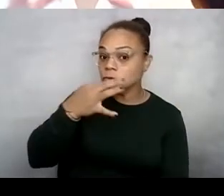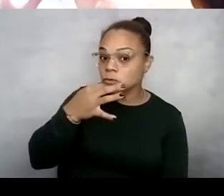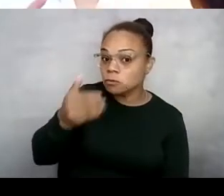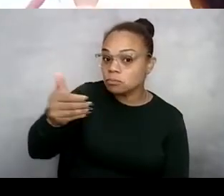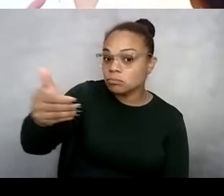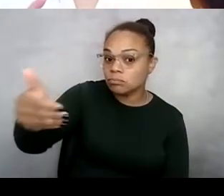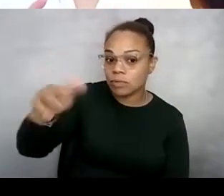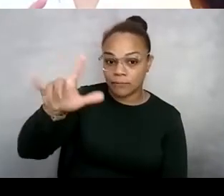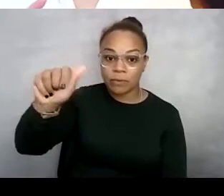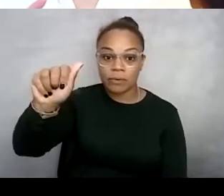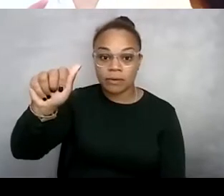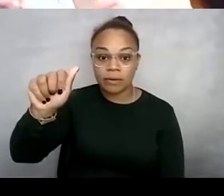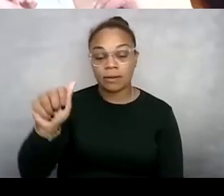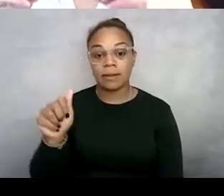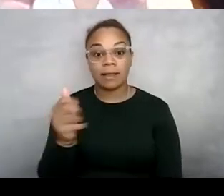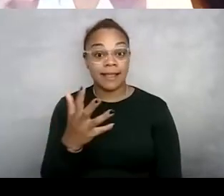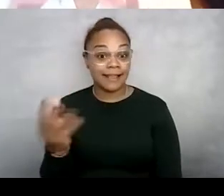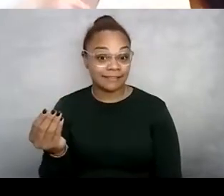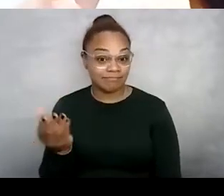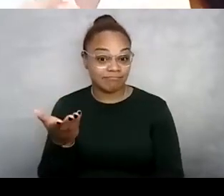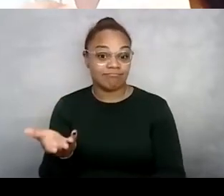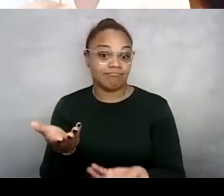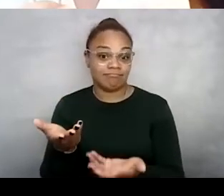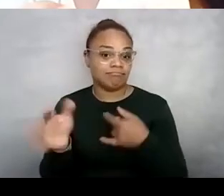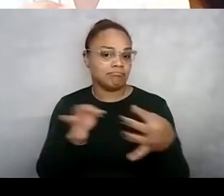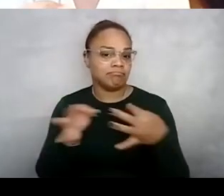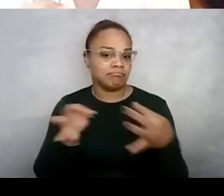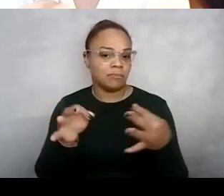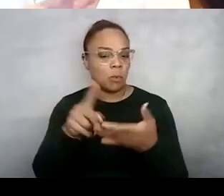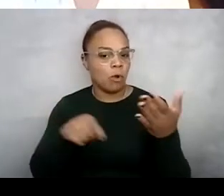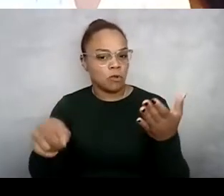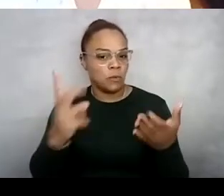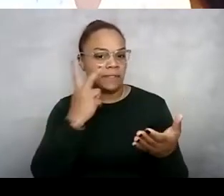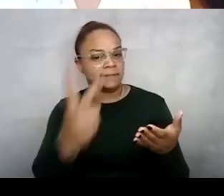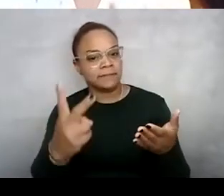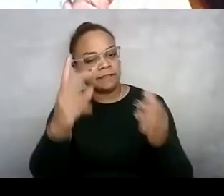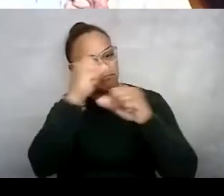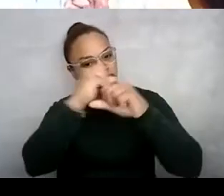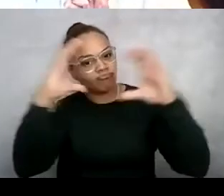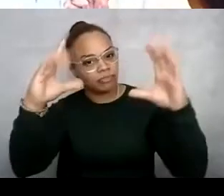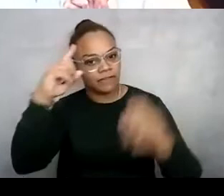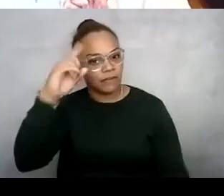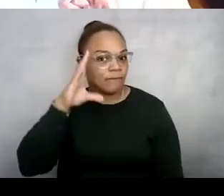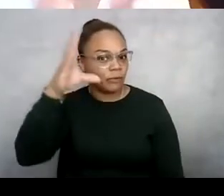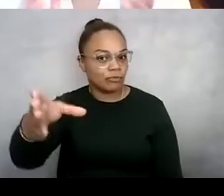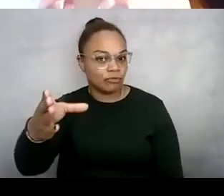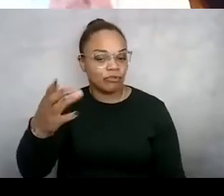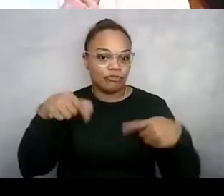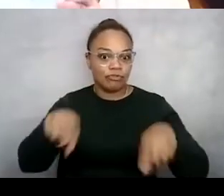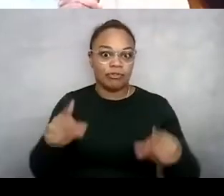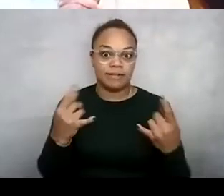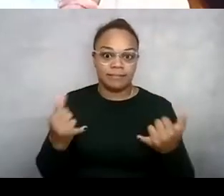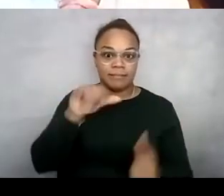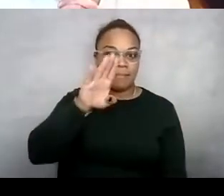she sees the future in this administration. You have